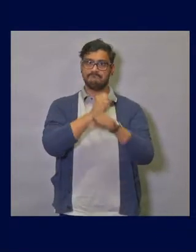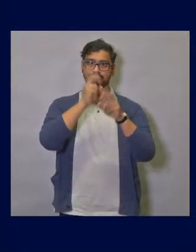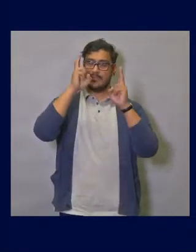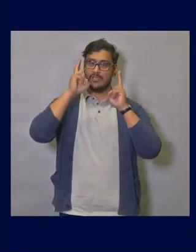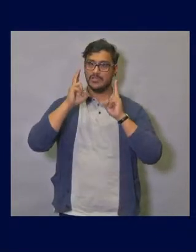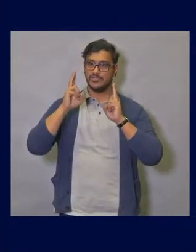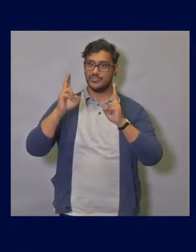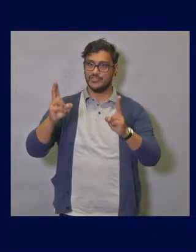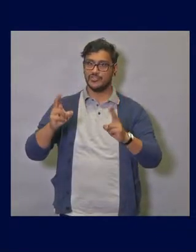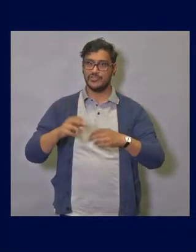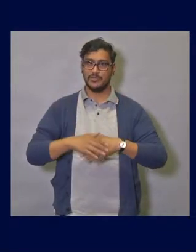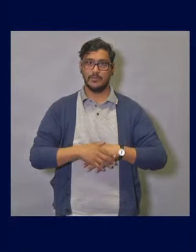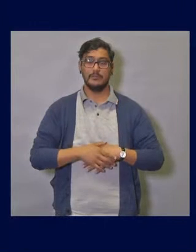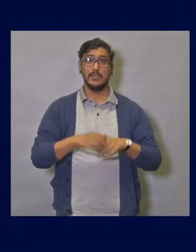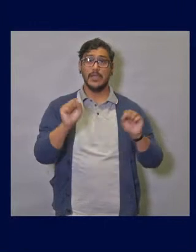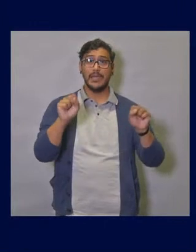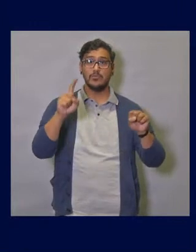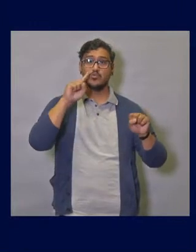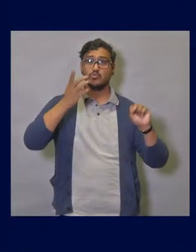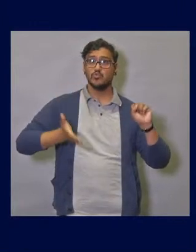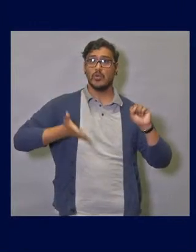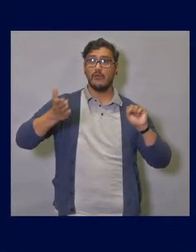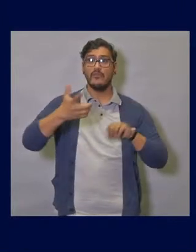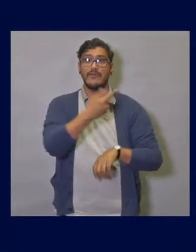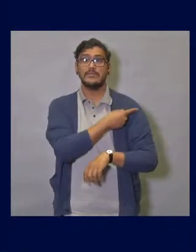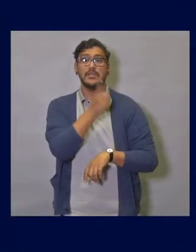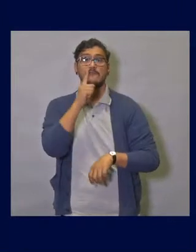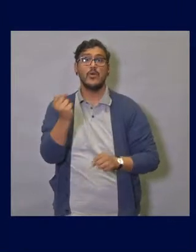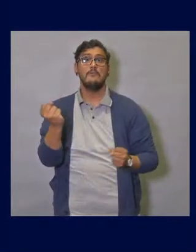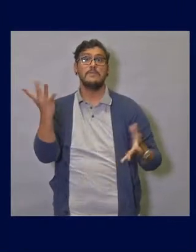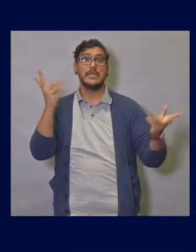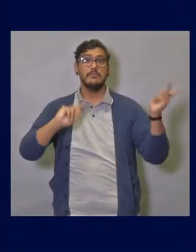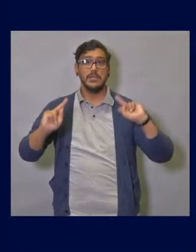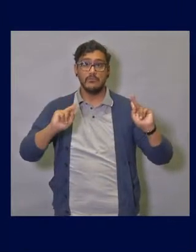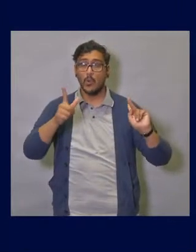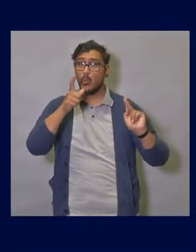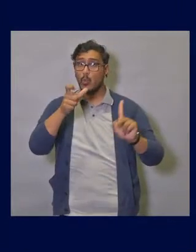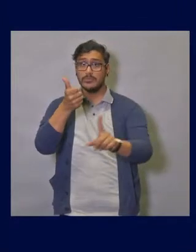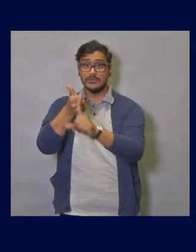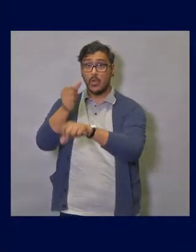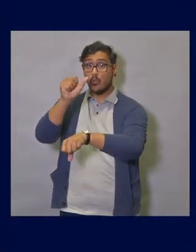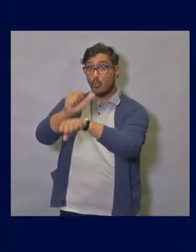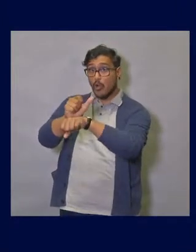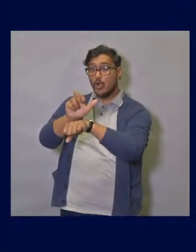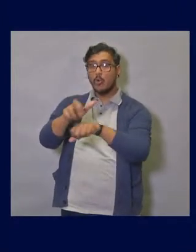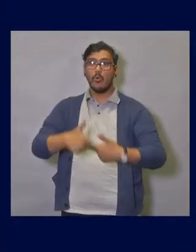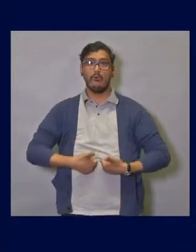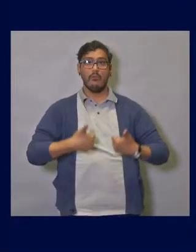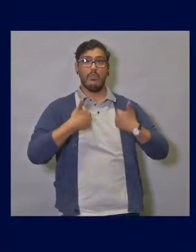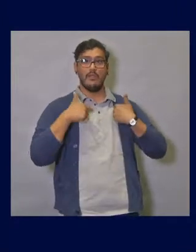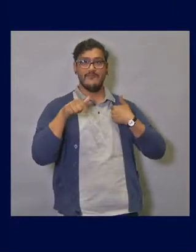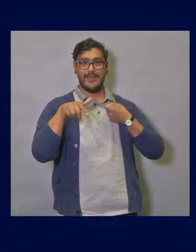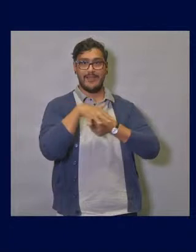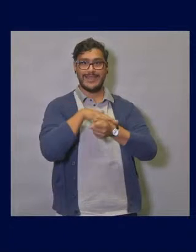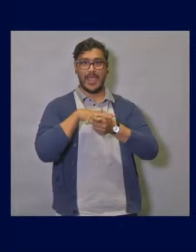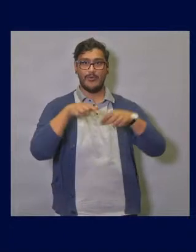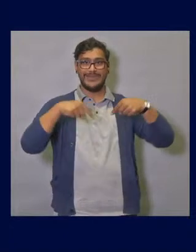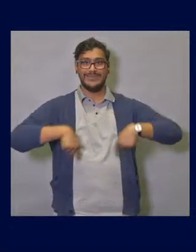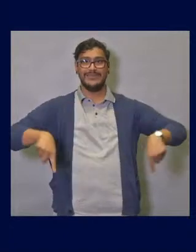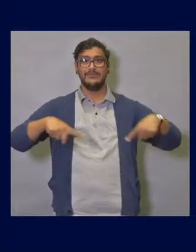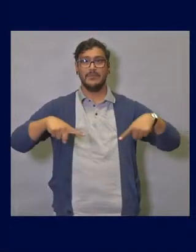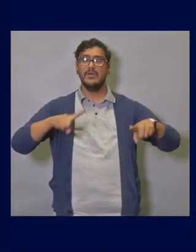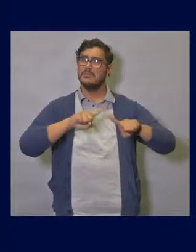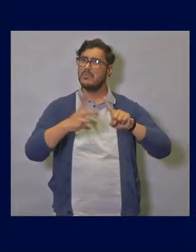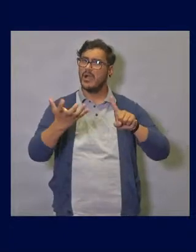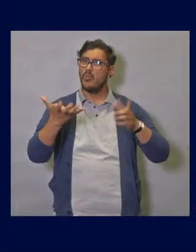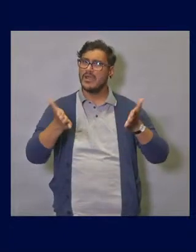able to offer vaccines to millions of people who work and or live here in LA County. But I do want to